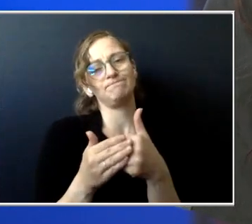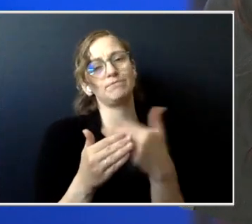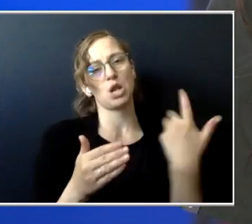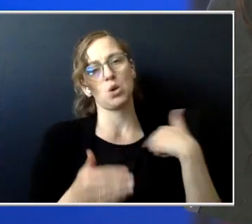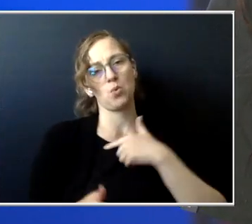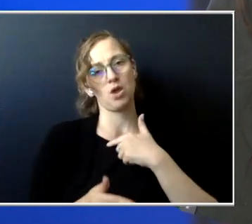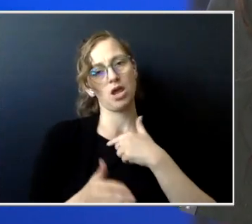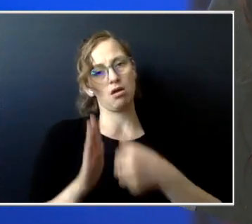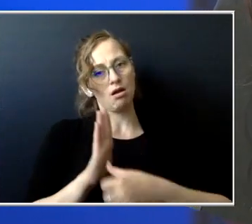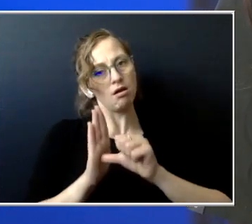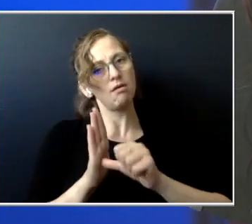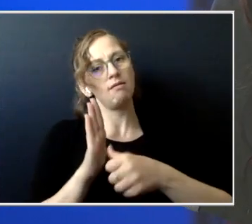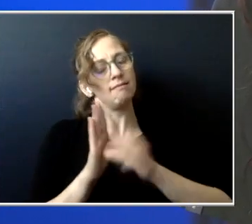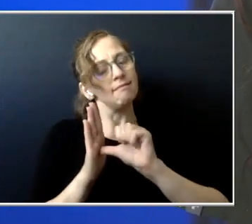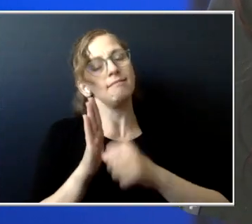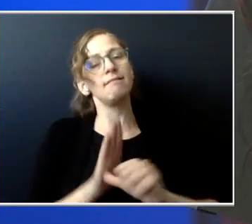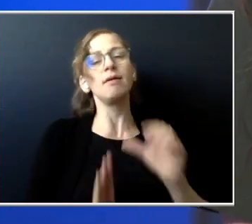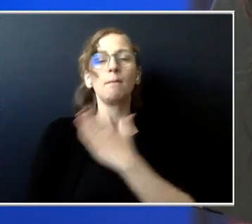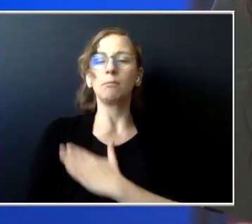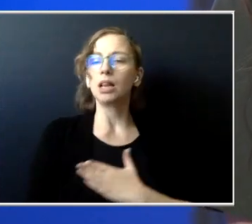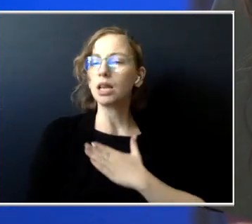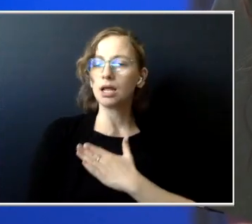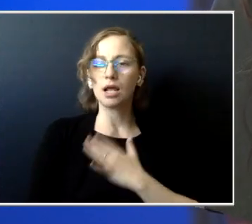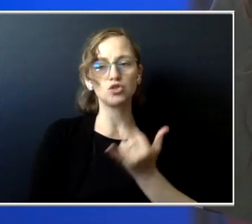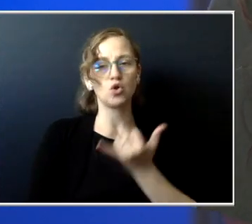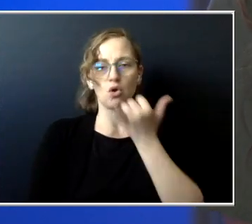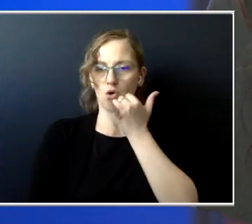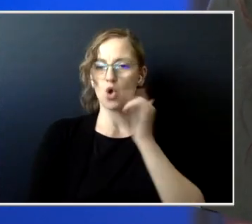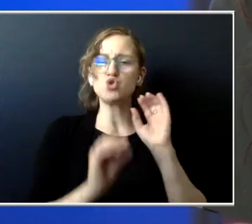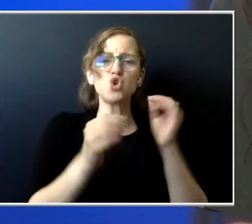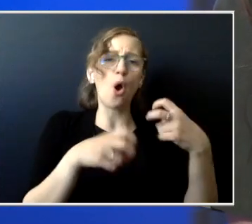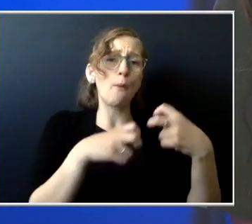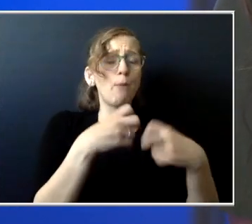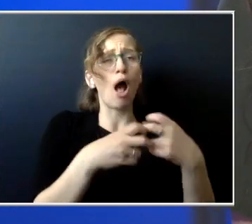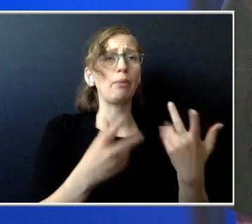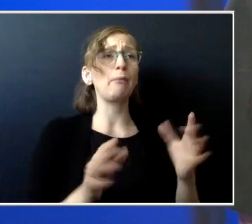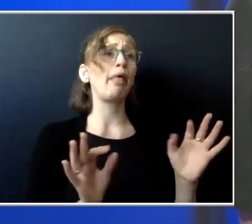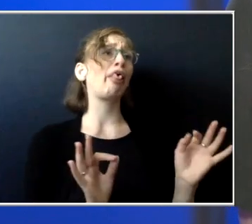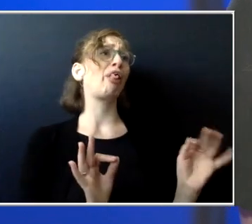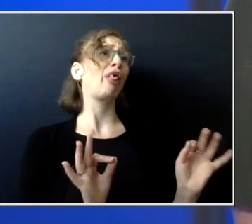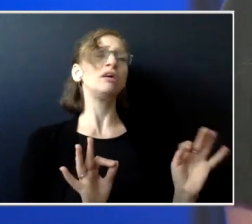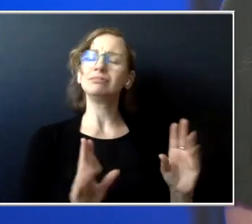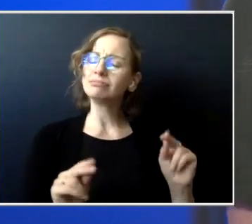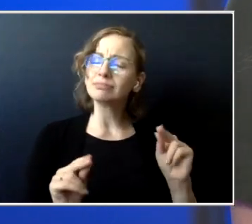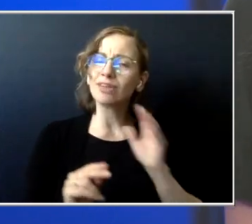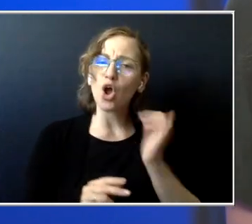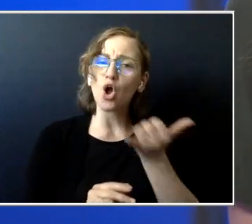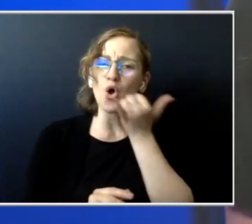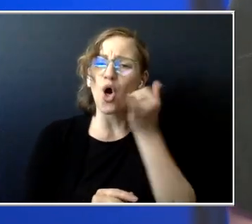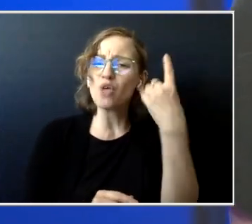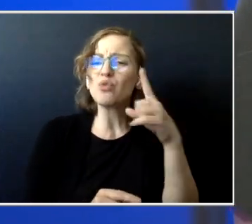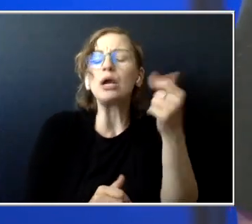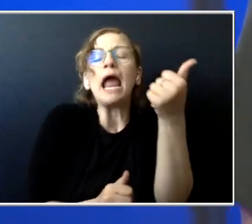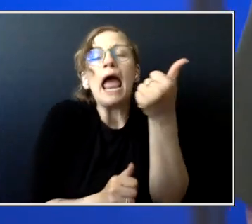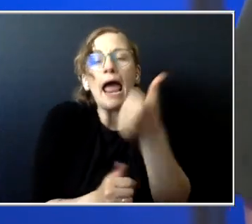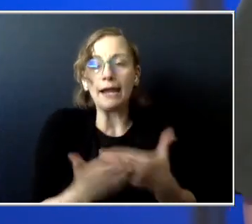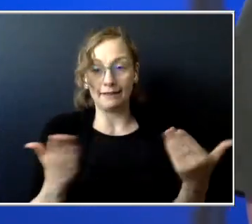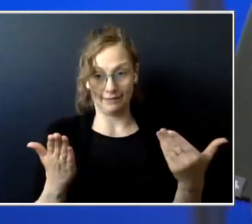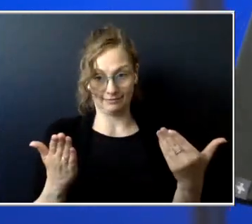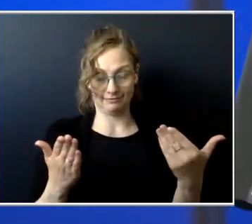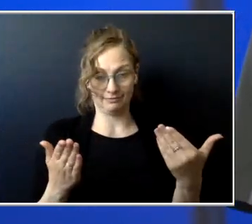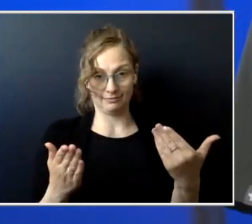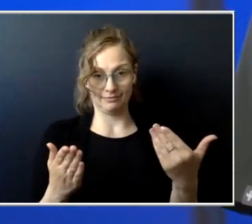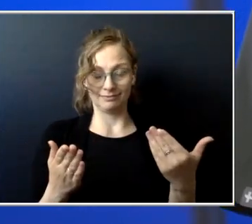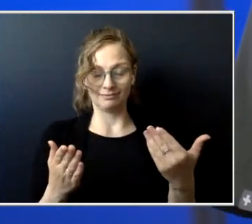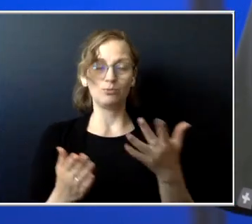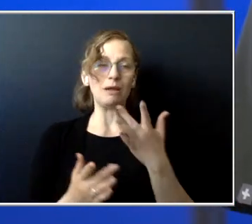please call us. No problem is too small. We'd rather you call and not be something than just ignore it. So